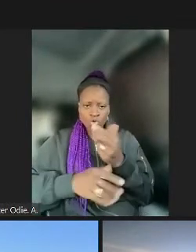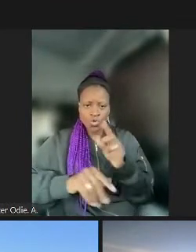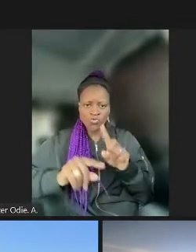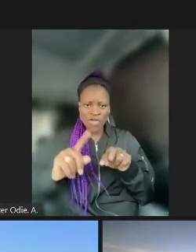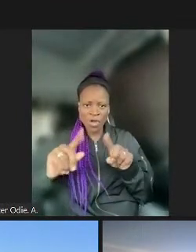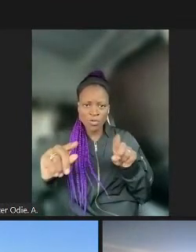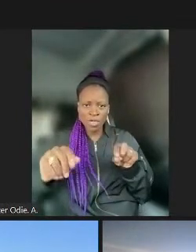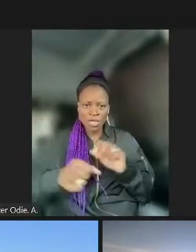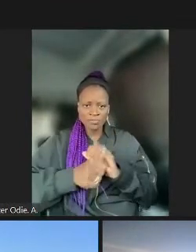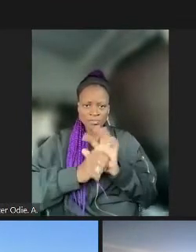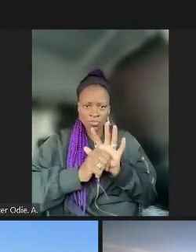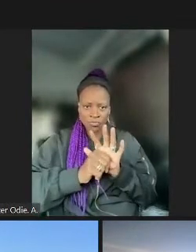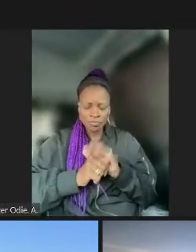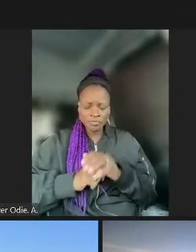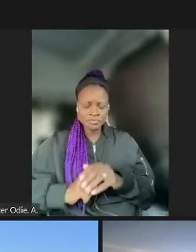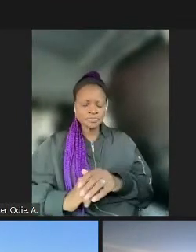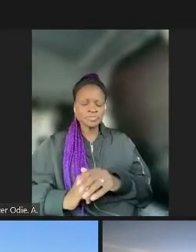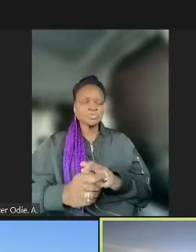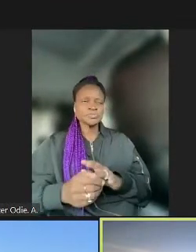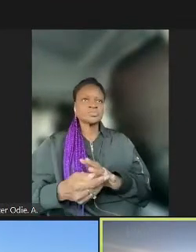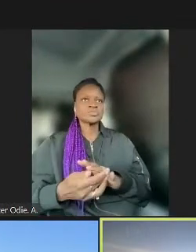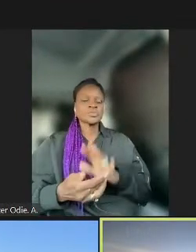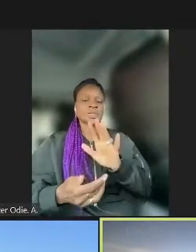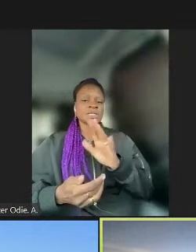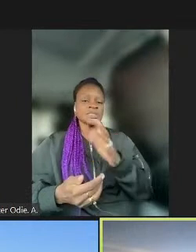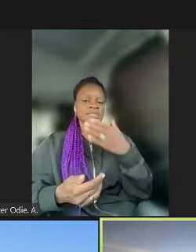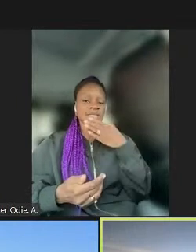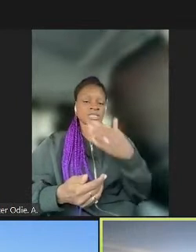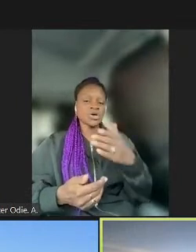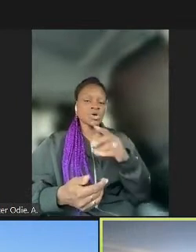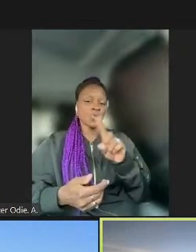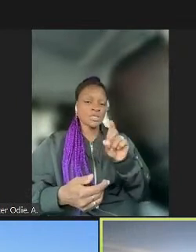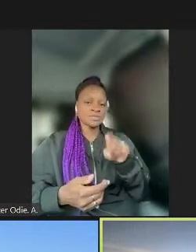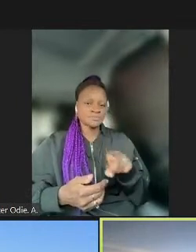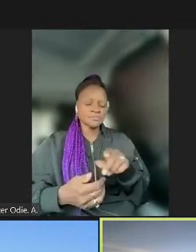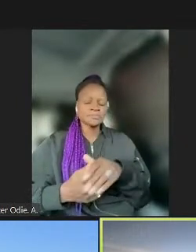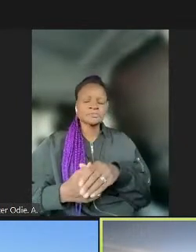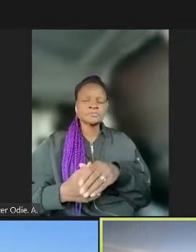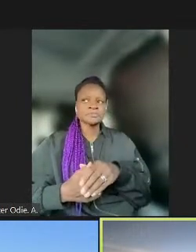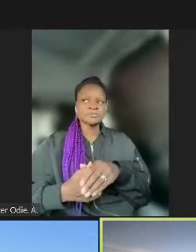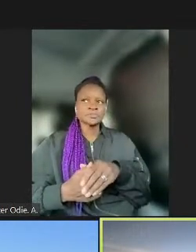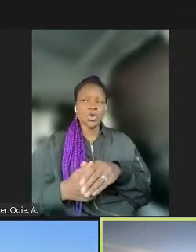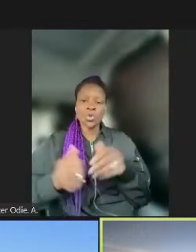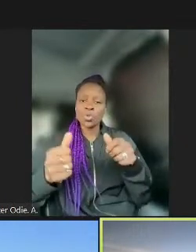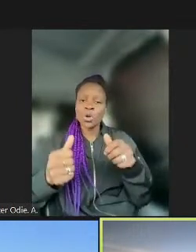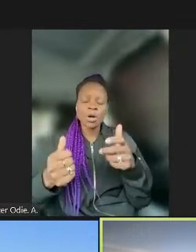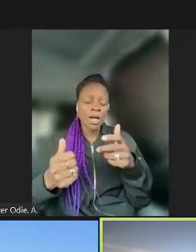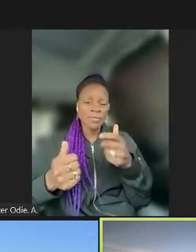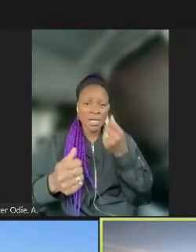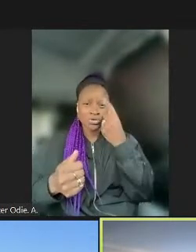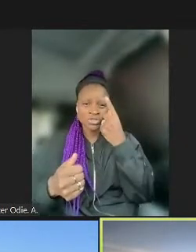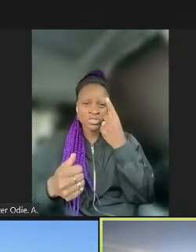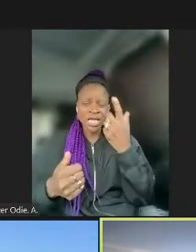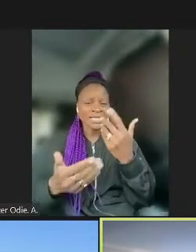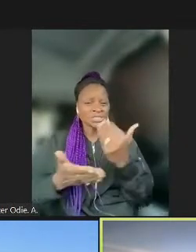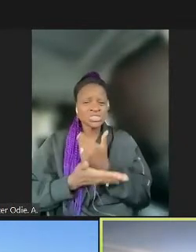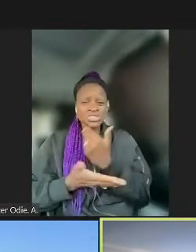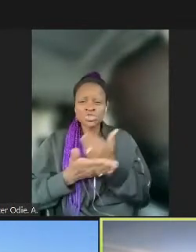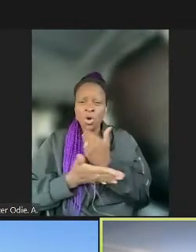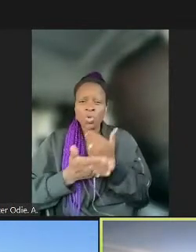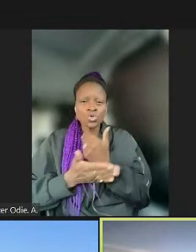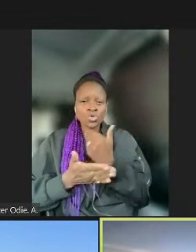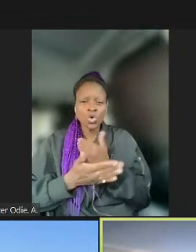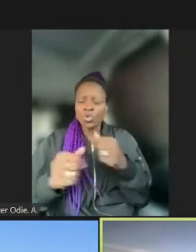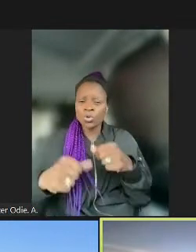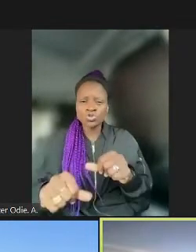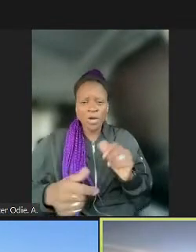I think that's a great question. I think we're still trying to get the data because it's such a new